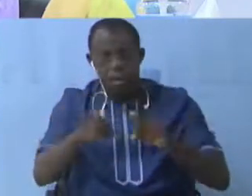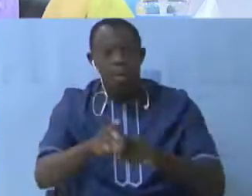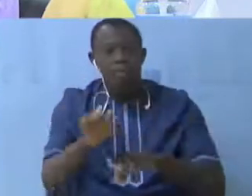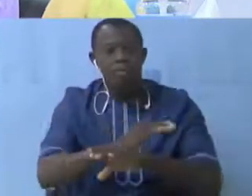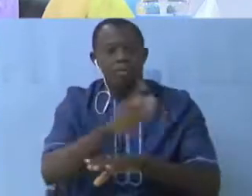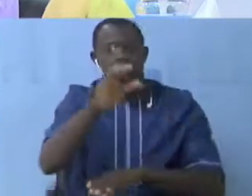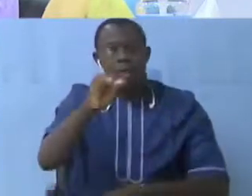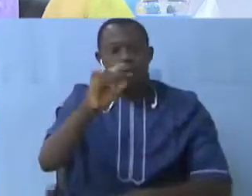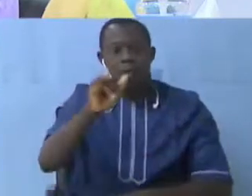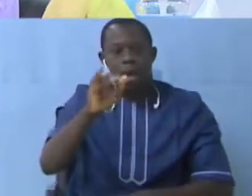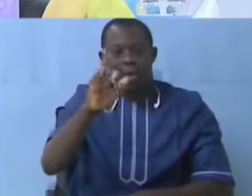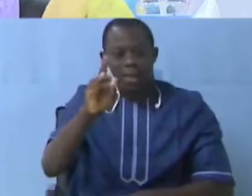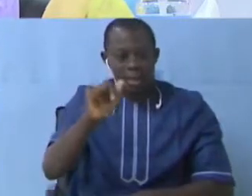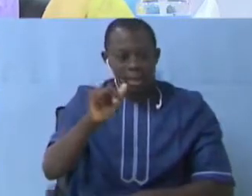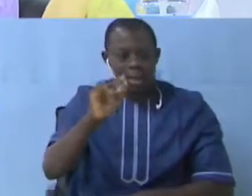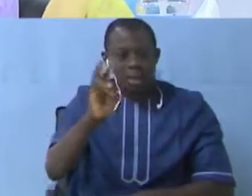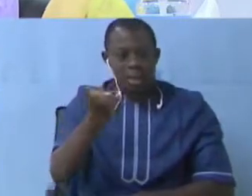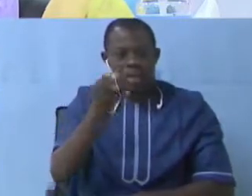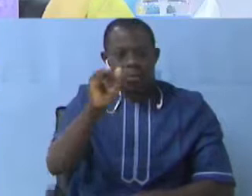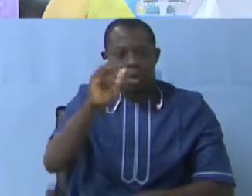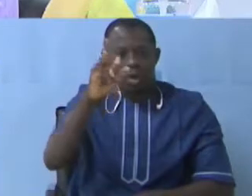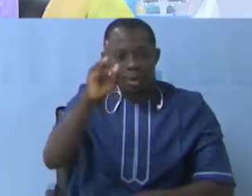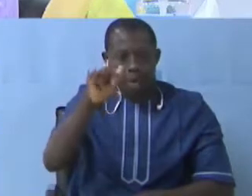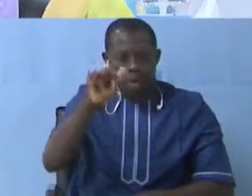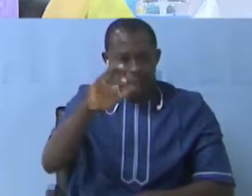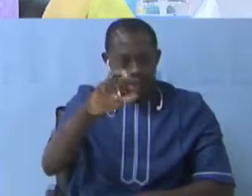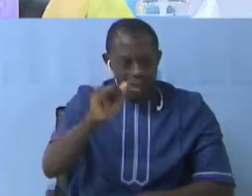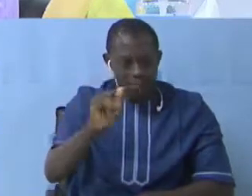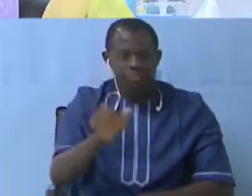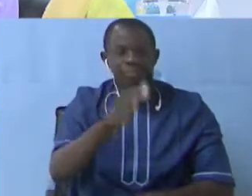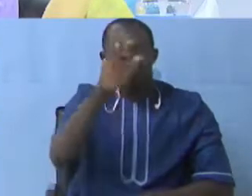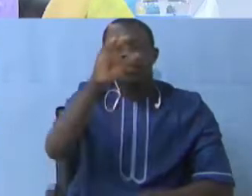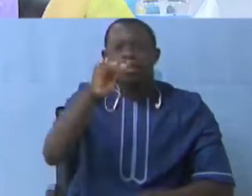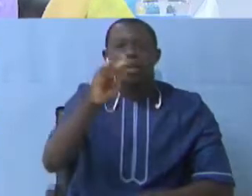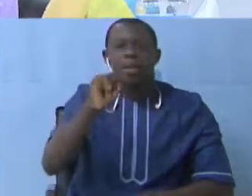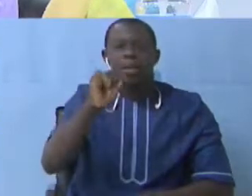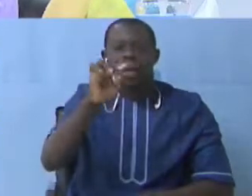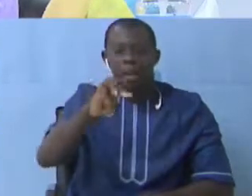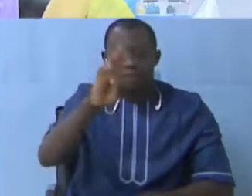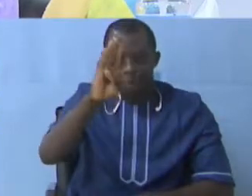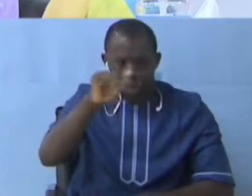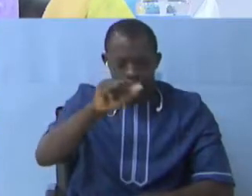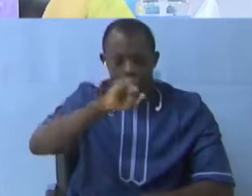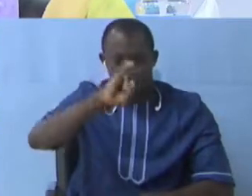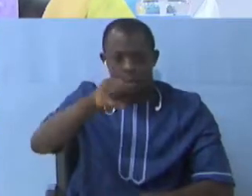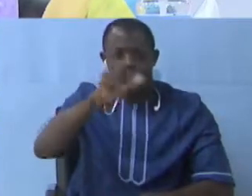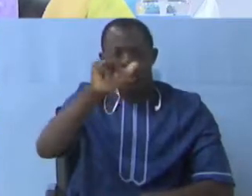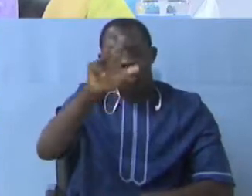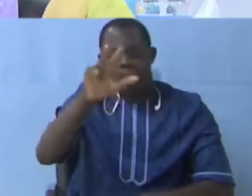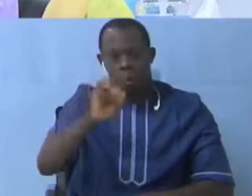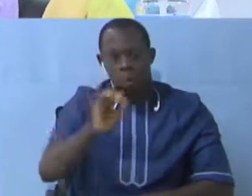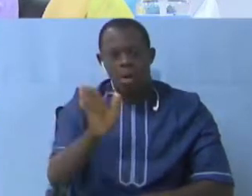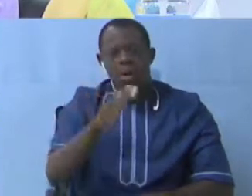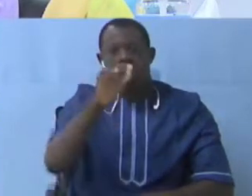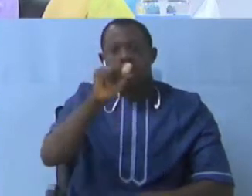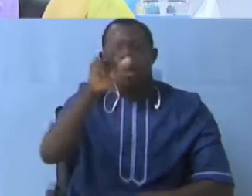Haidara, loolu Deda Haidara, Demba Jawo, Alaji Yoro,